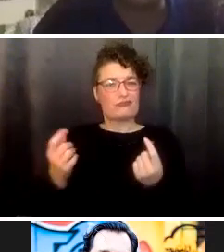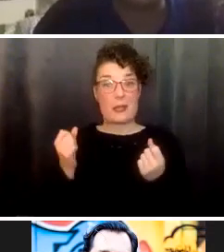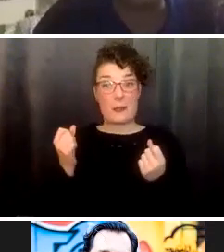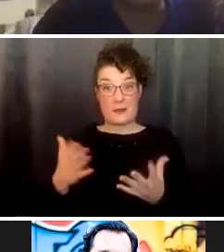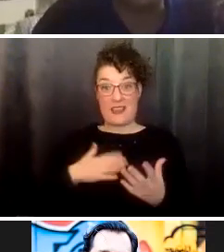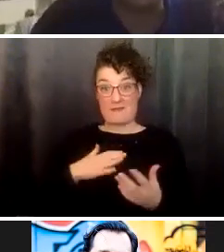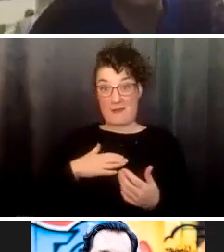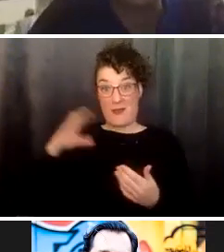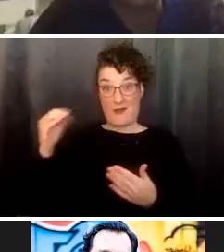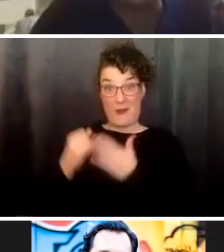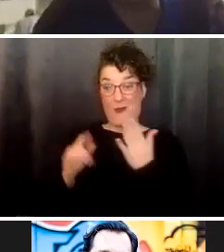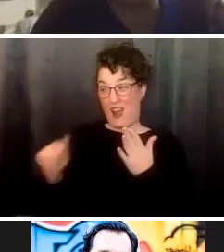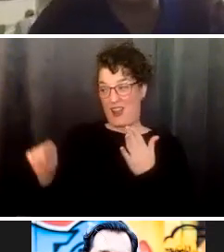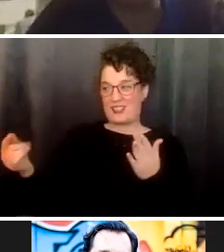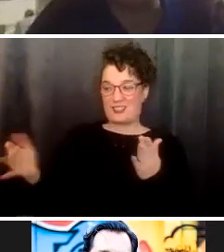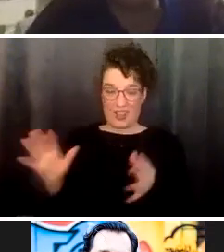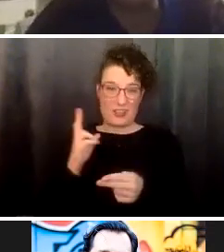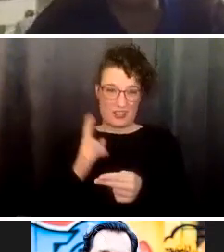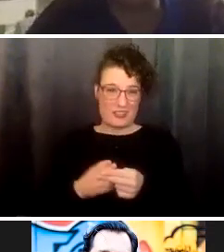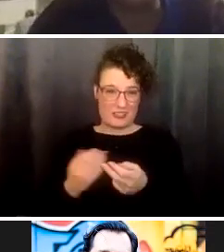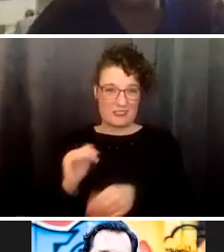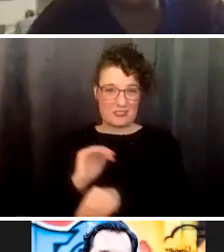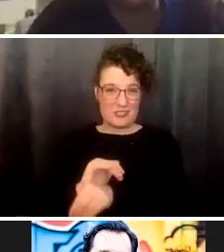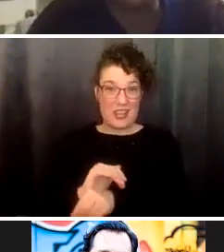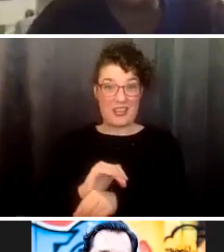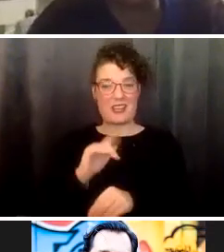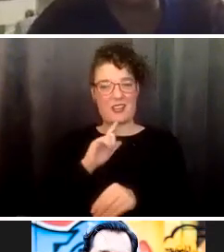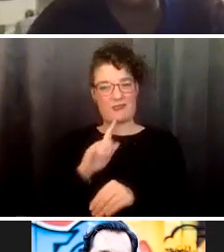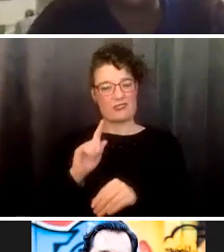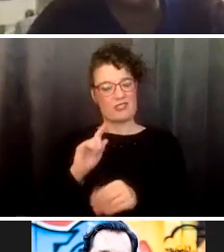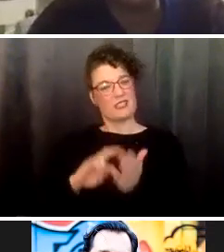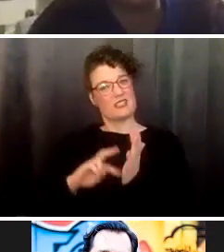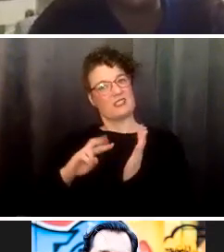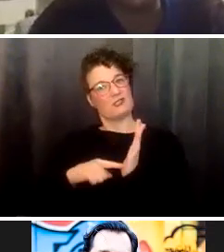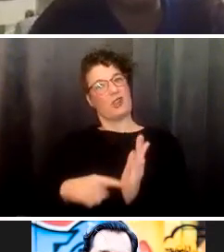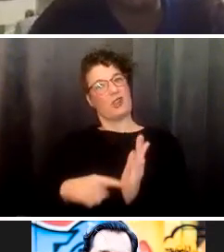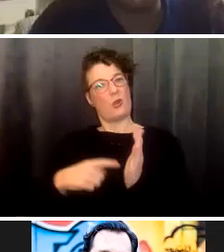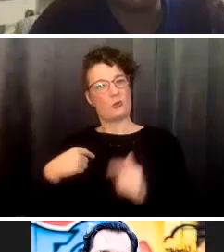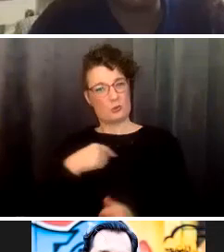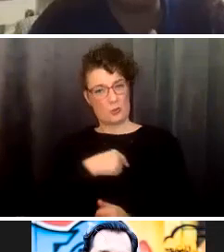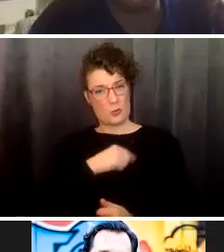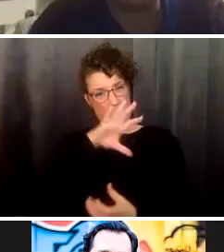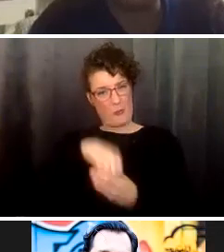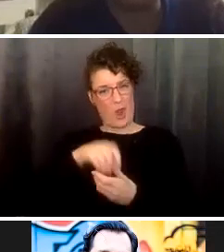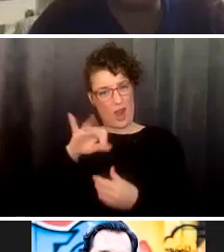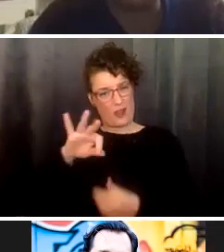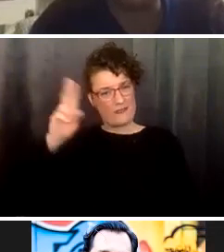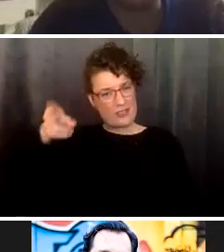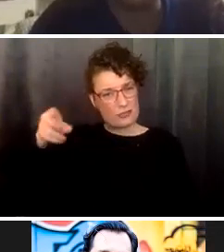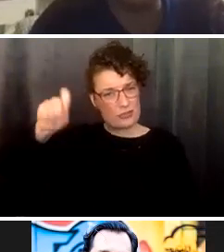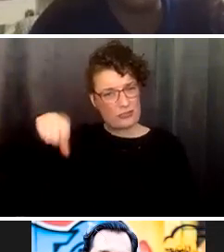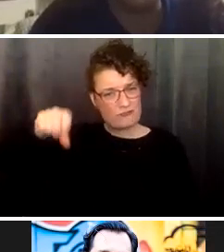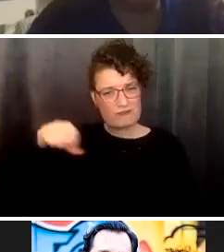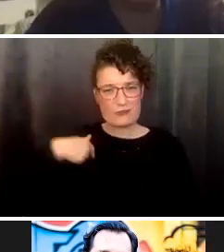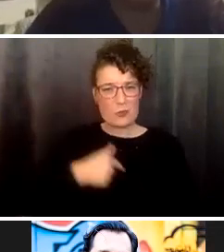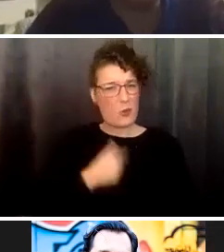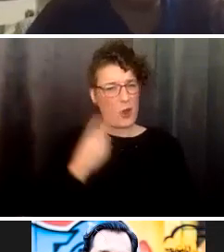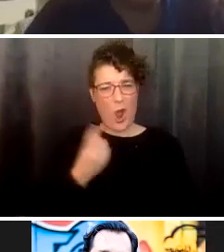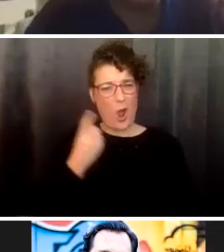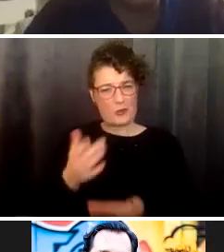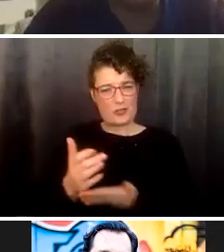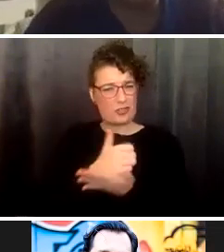co-artists have talked about tonight, and really just positions us in the timeline in a way that we've always deserved to be.